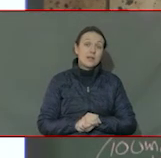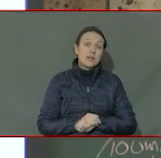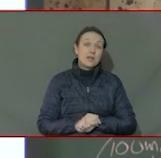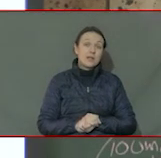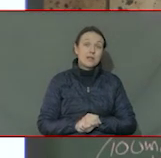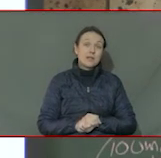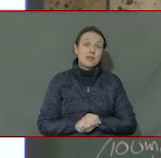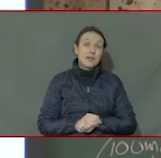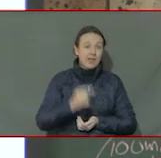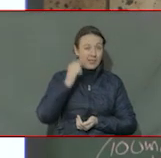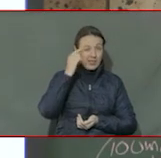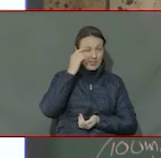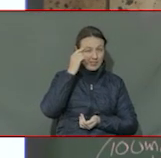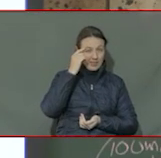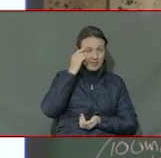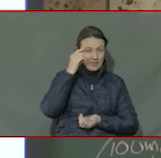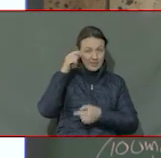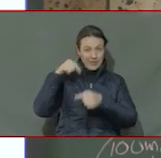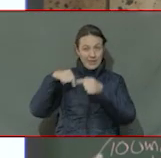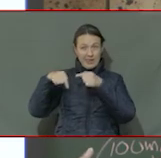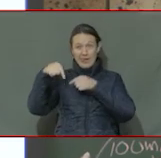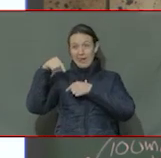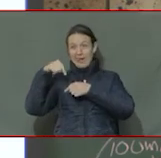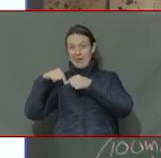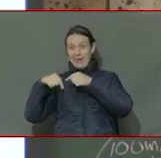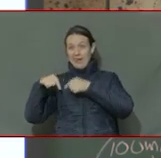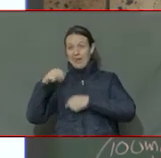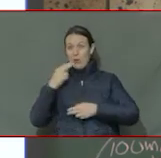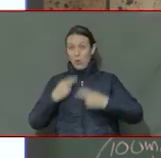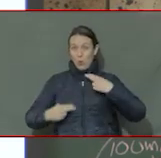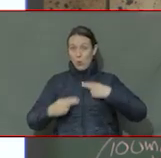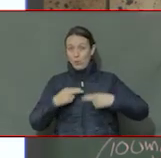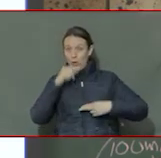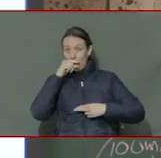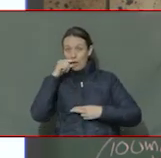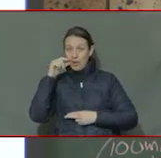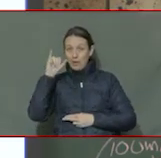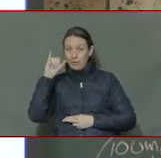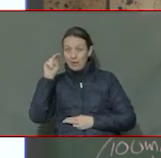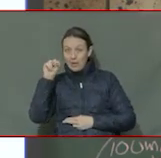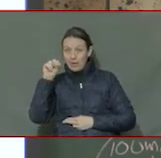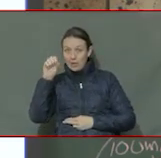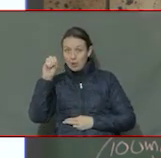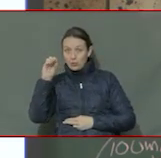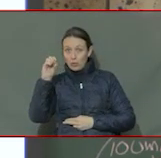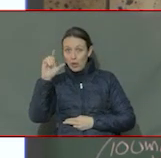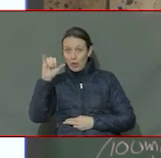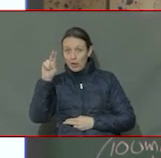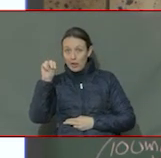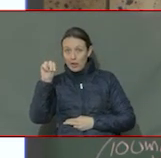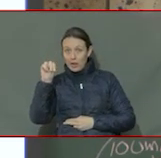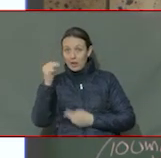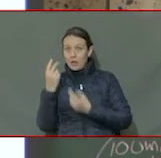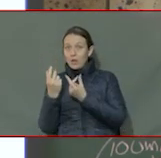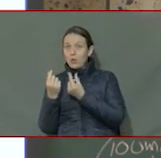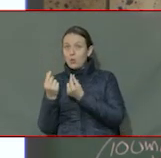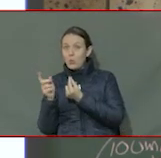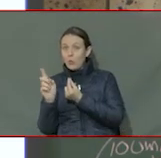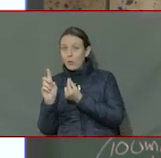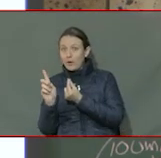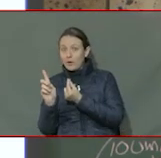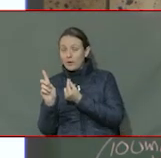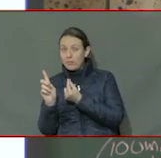All right, think back. Let's go back to insulin. Who can raise the hand and tell us about insulin? What's the function of insulin